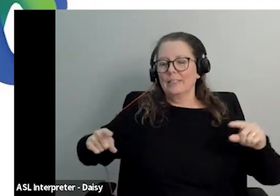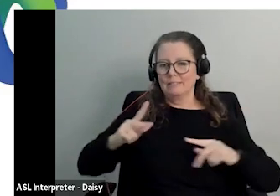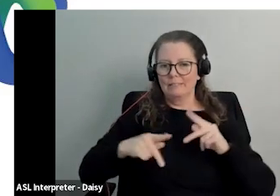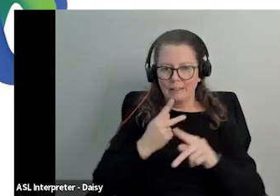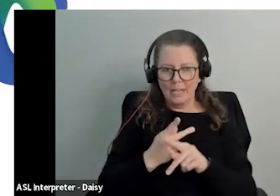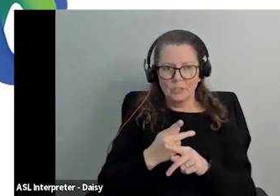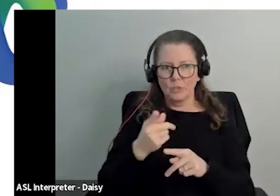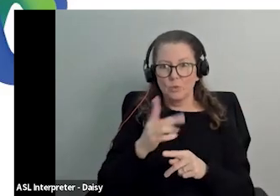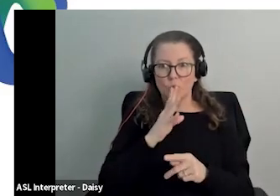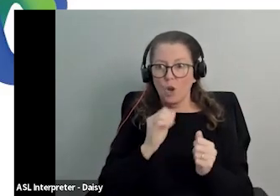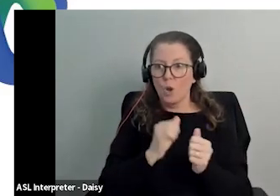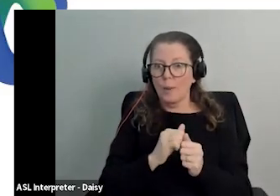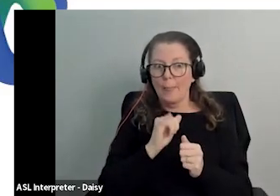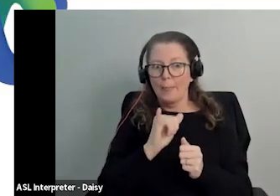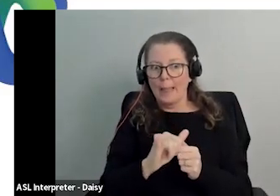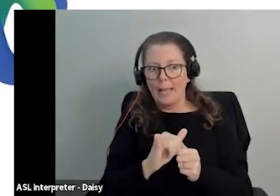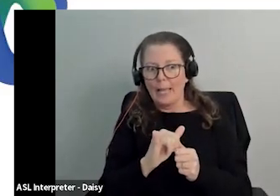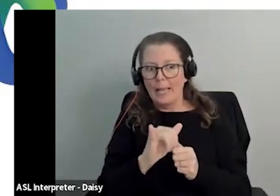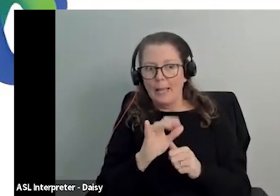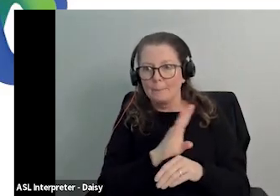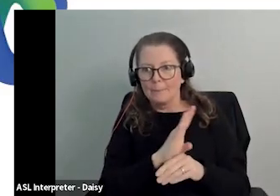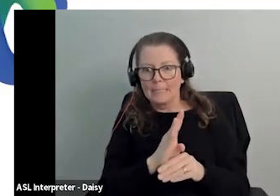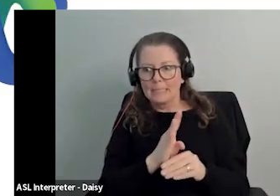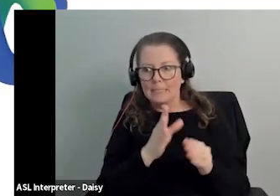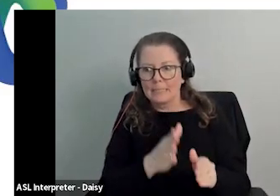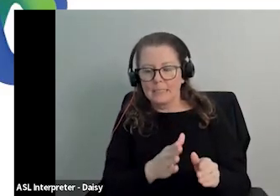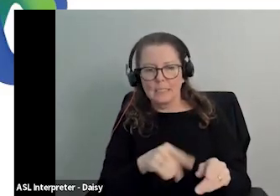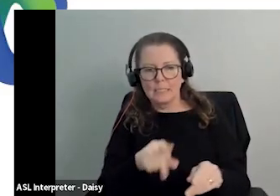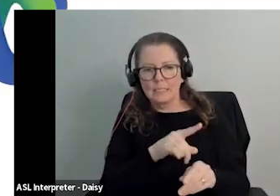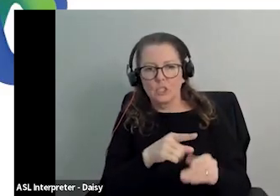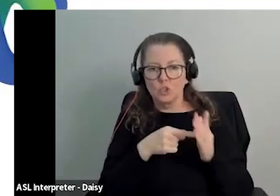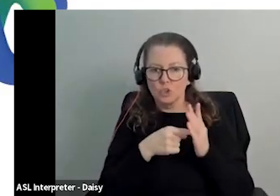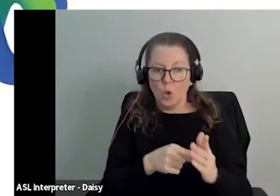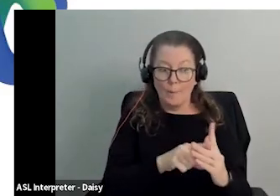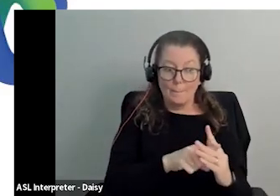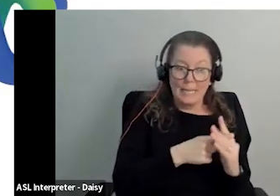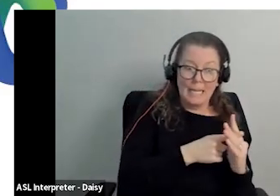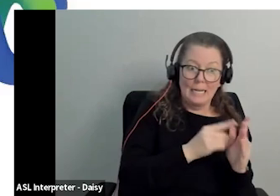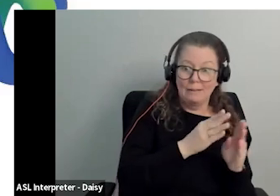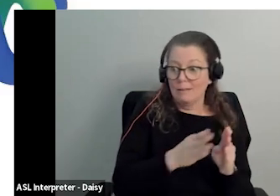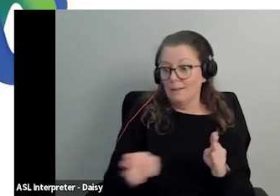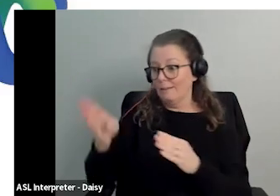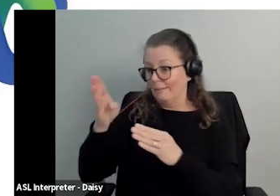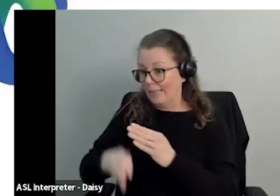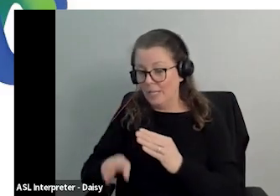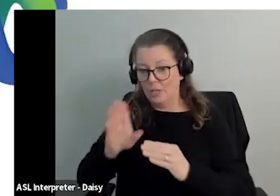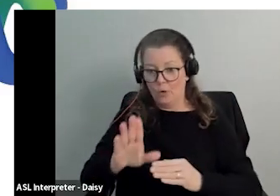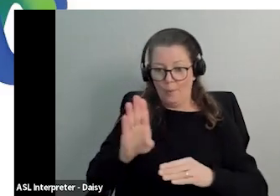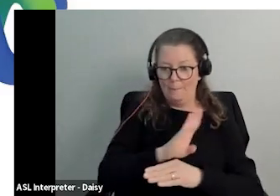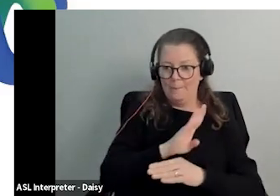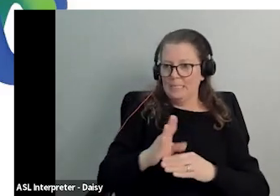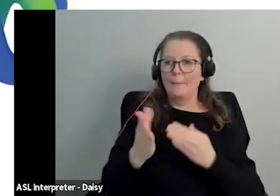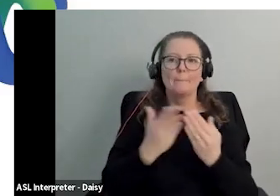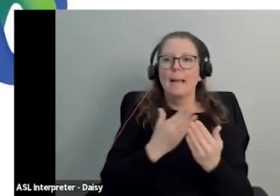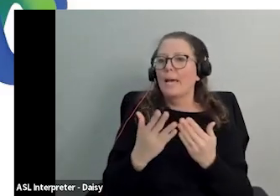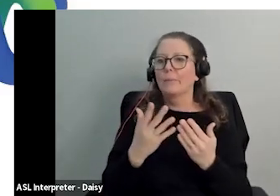like, well, what does this actually mean? It's really that end-to-end life cycle of your business, whatever it happens to be.